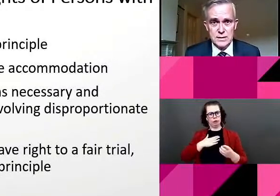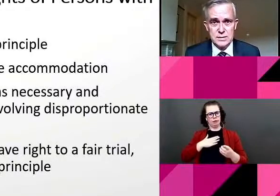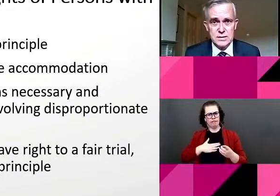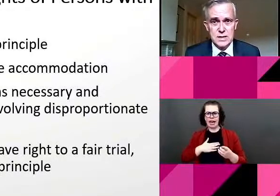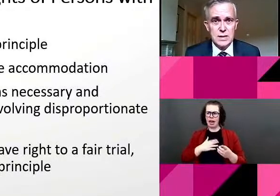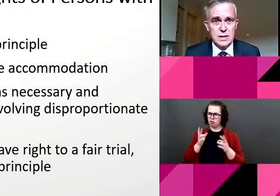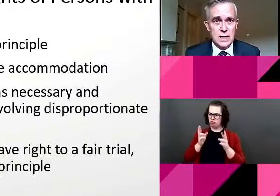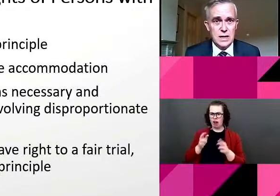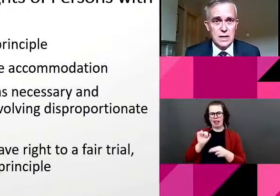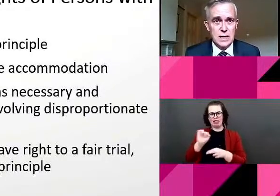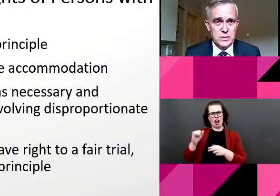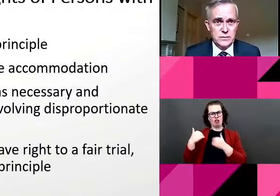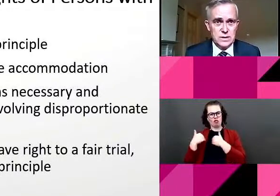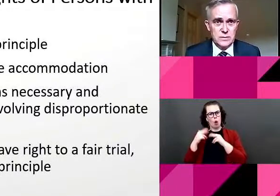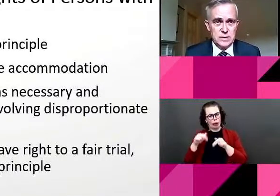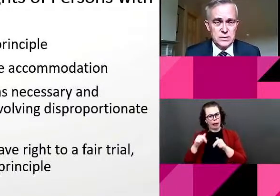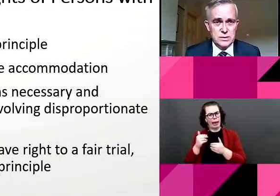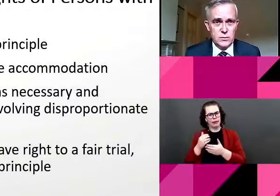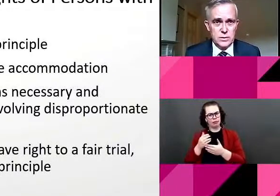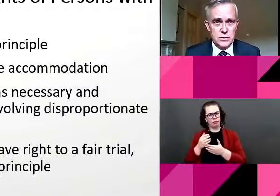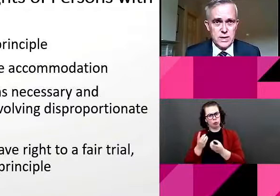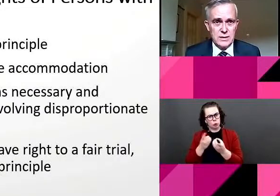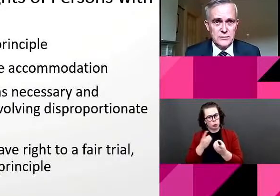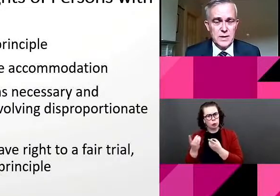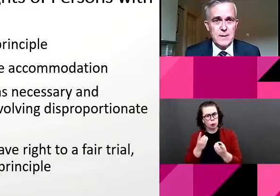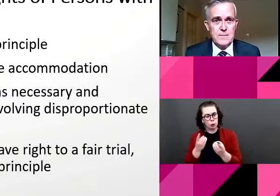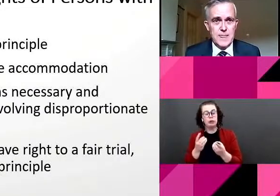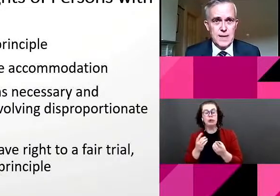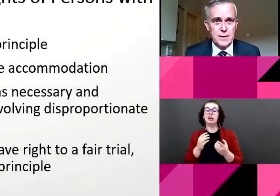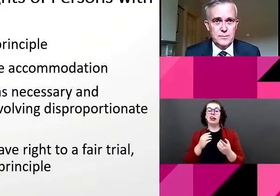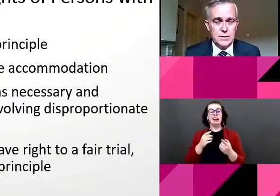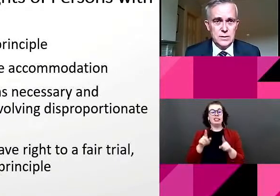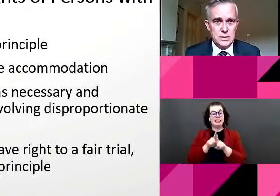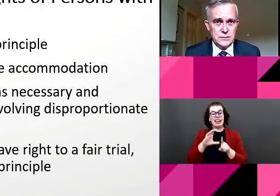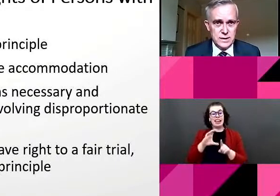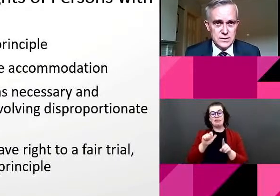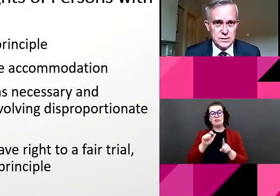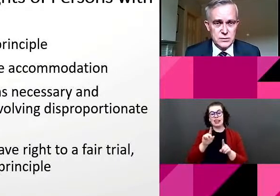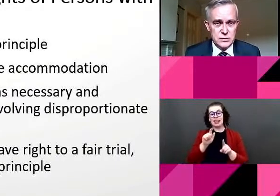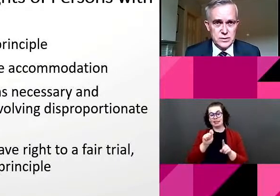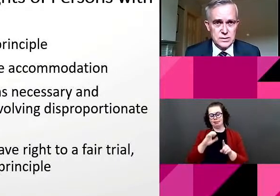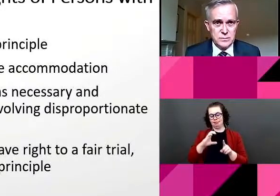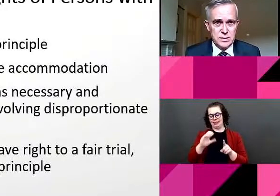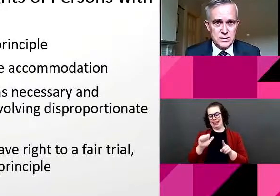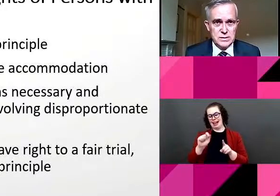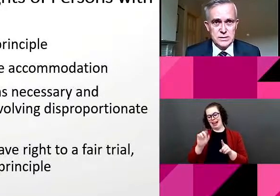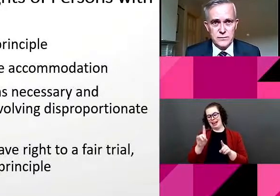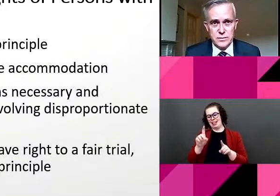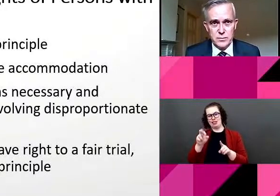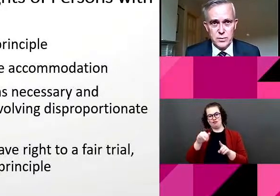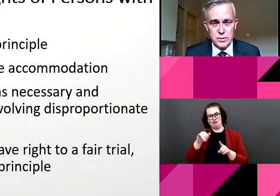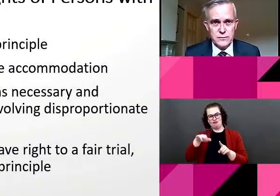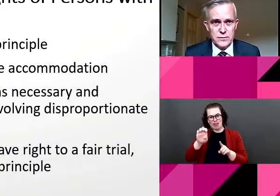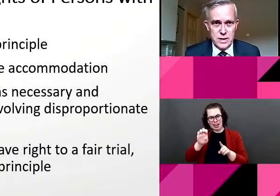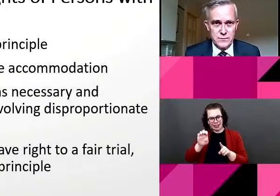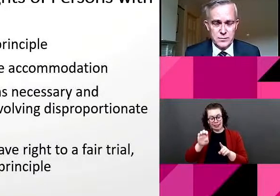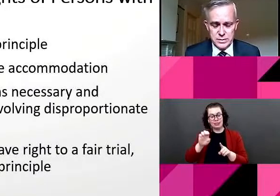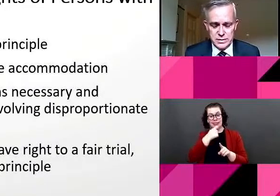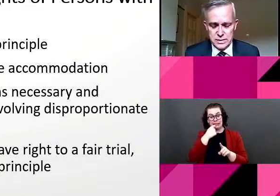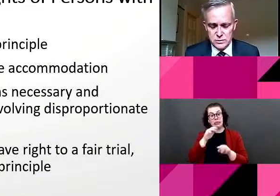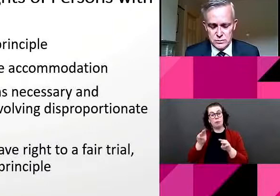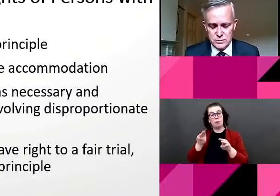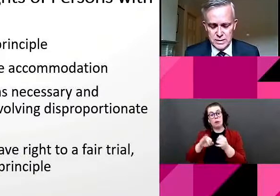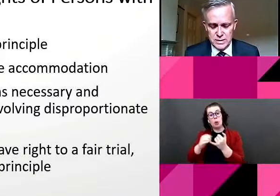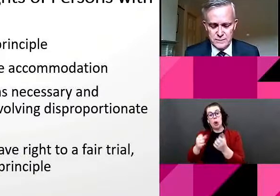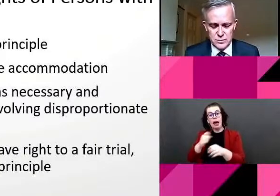including, as Catherine has previously mentioned, where you have defendants with disabilities, it's very important for